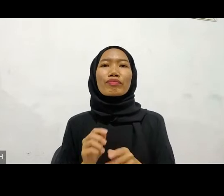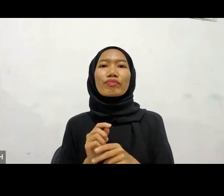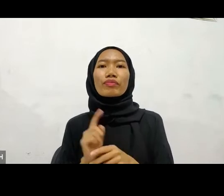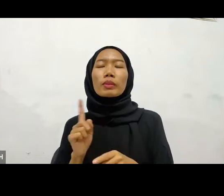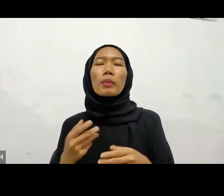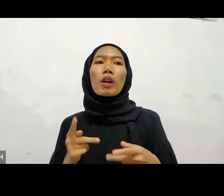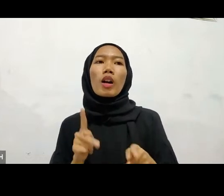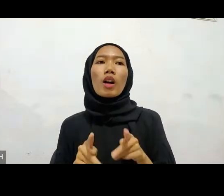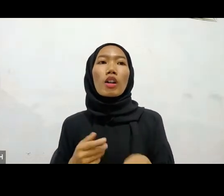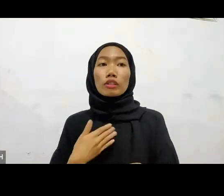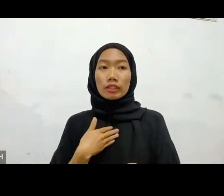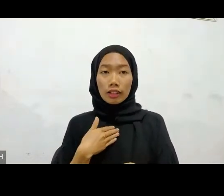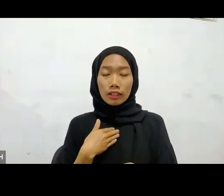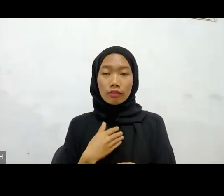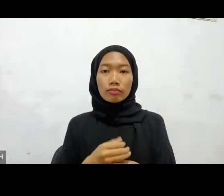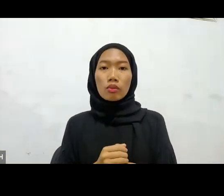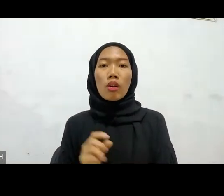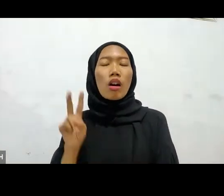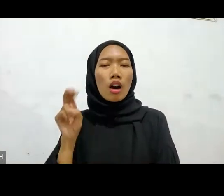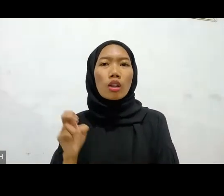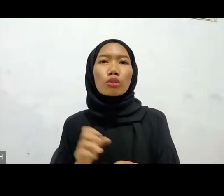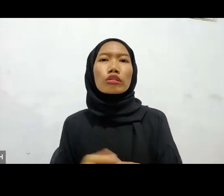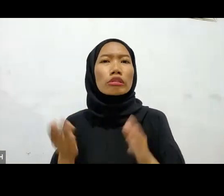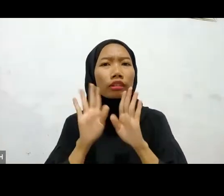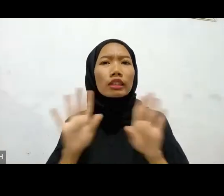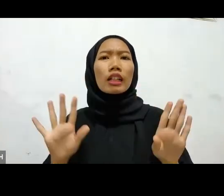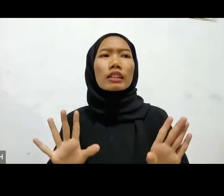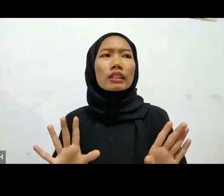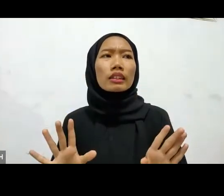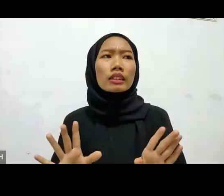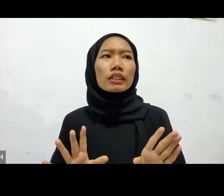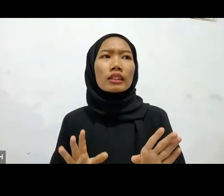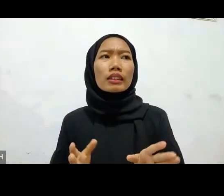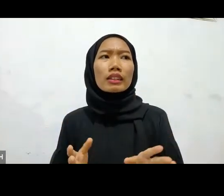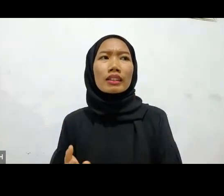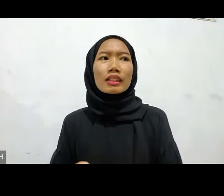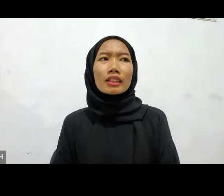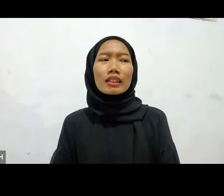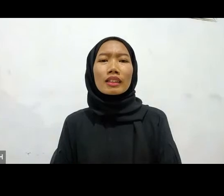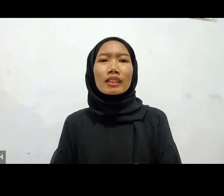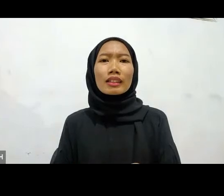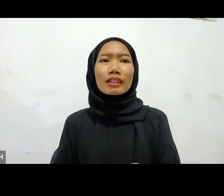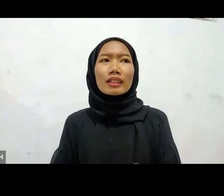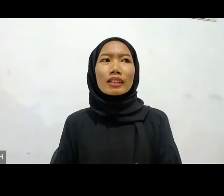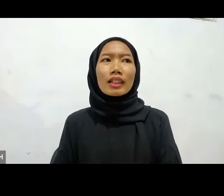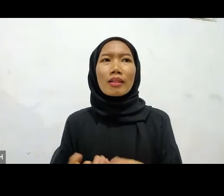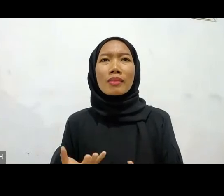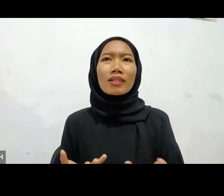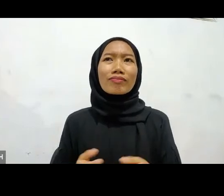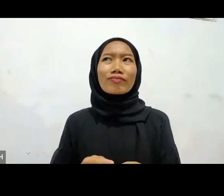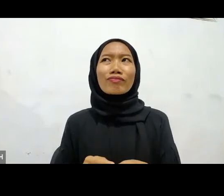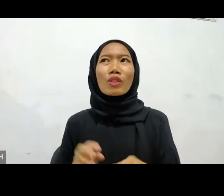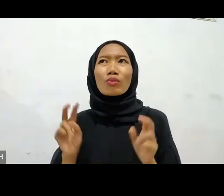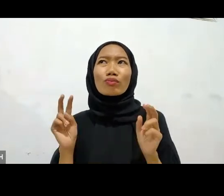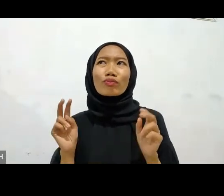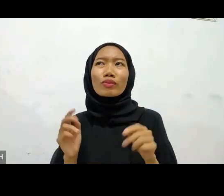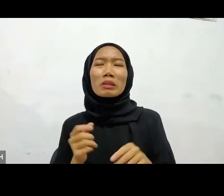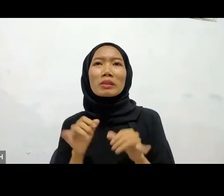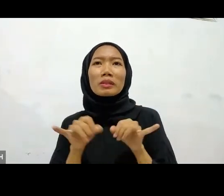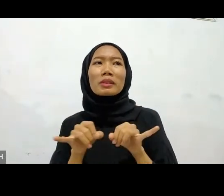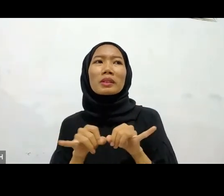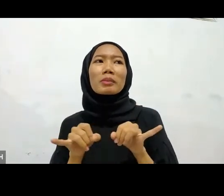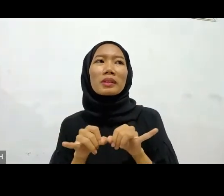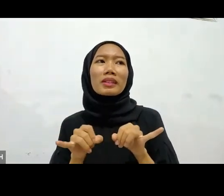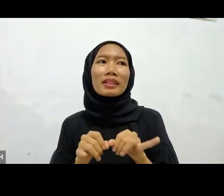about making sure that you pick what we call low-hanging fruit, or an area that seems